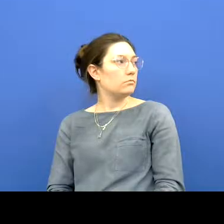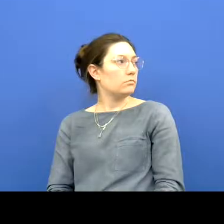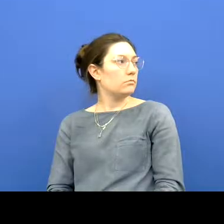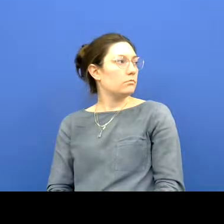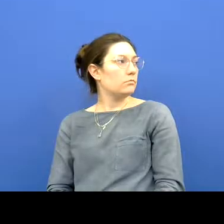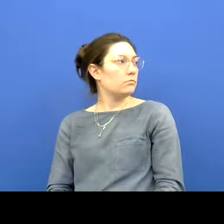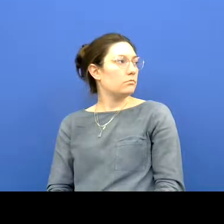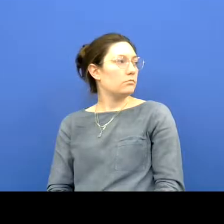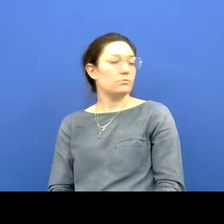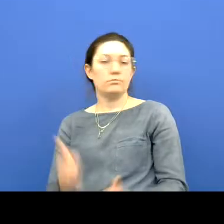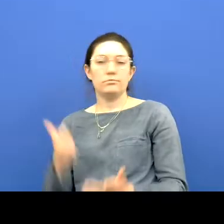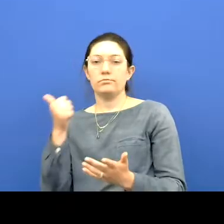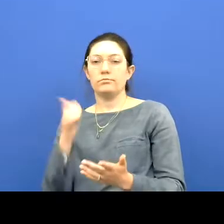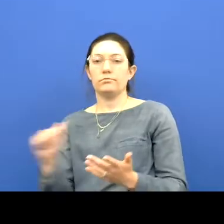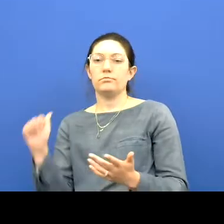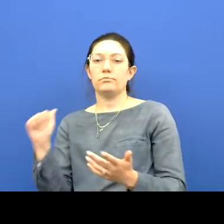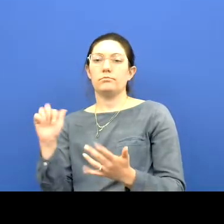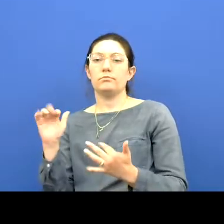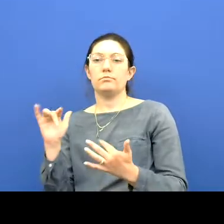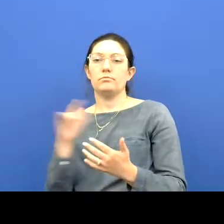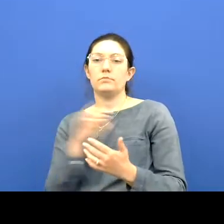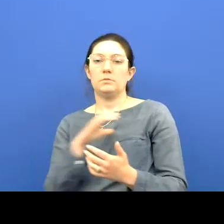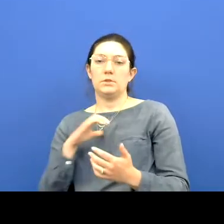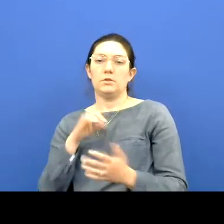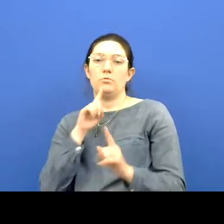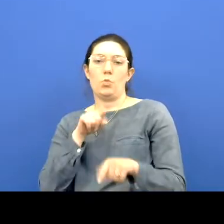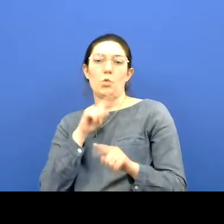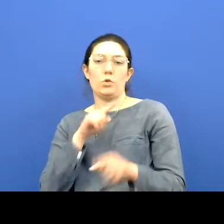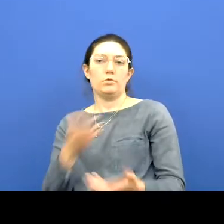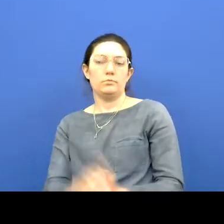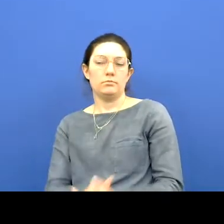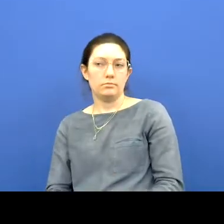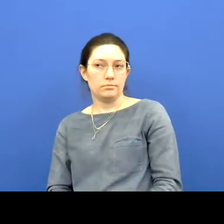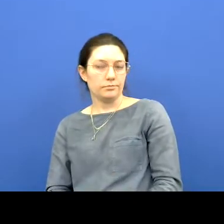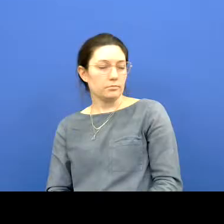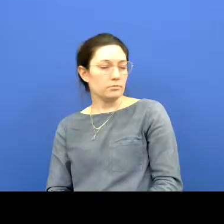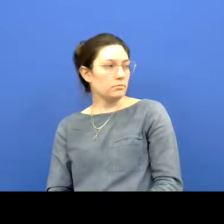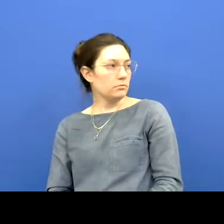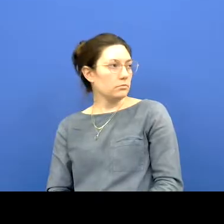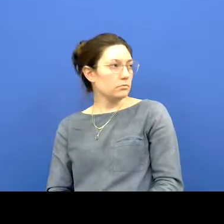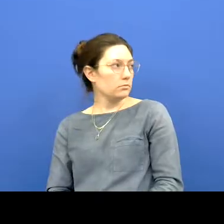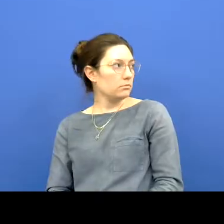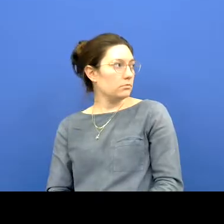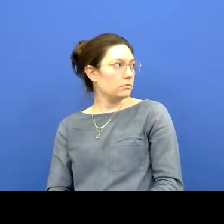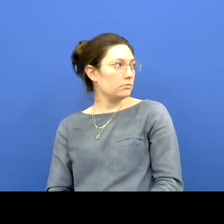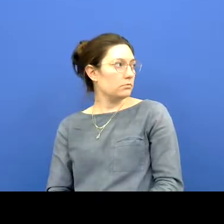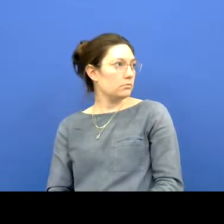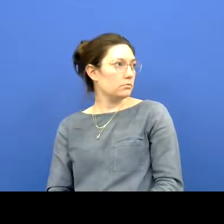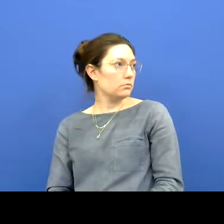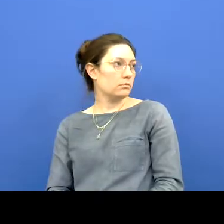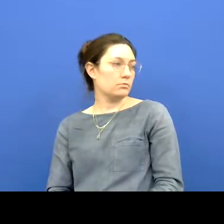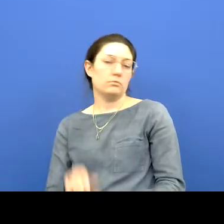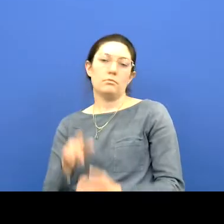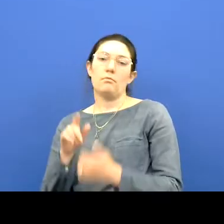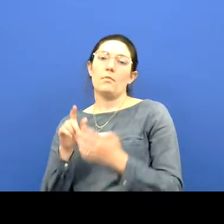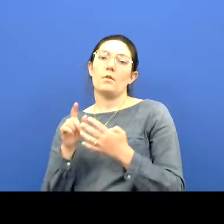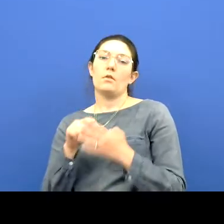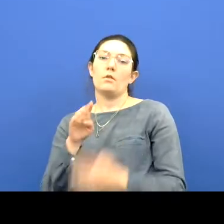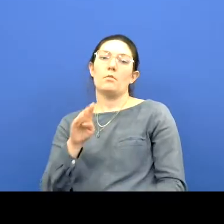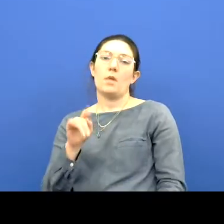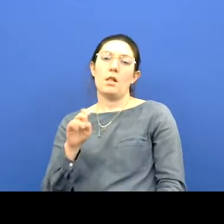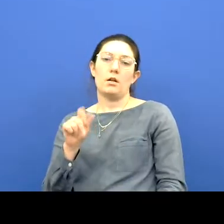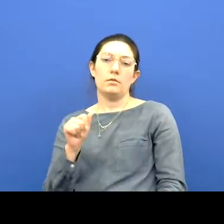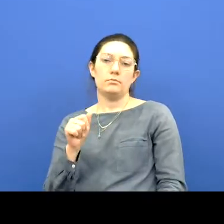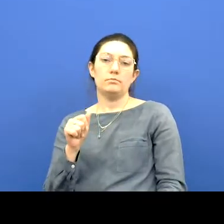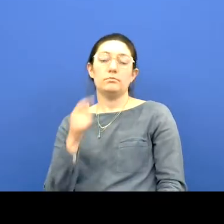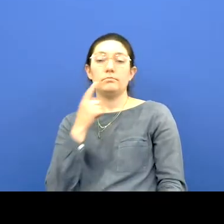Do we have any committee reports or miscellaneous reports? First of all, on Saturday, very successful